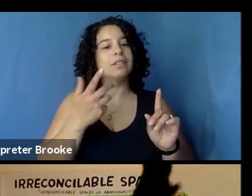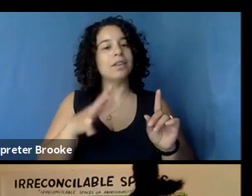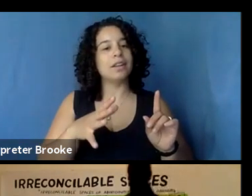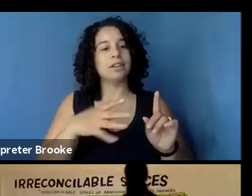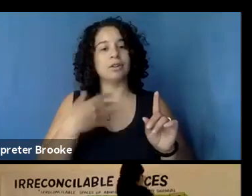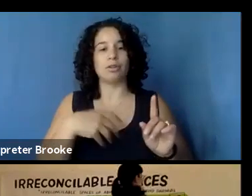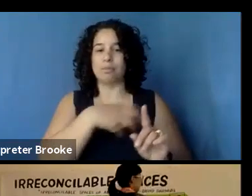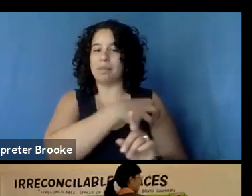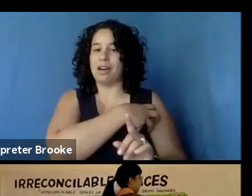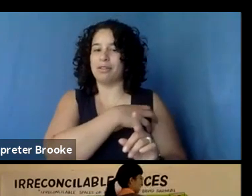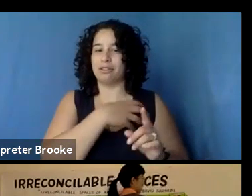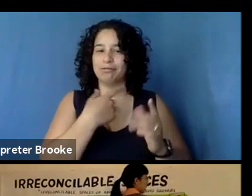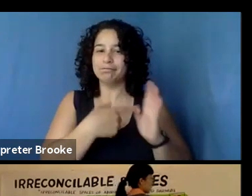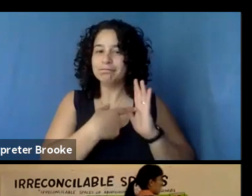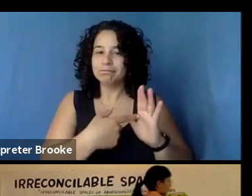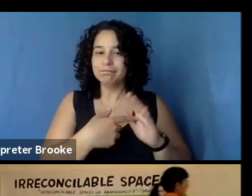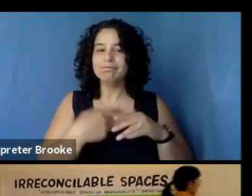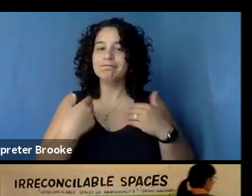powerful entities.